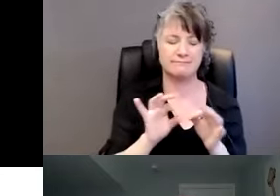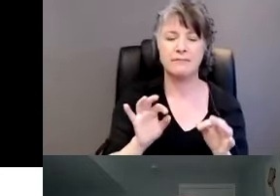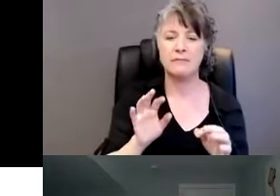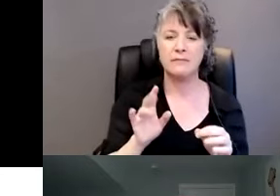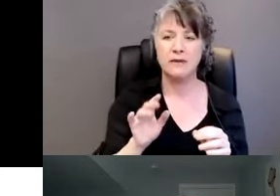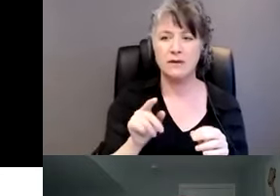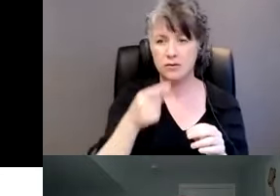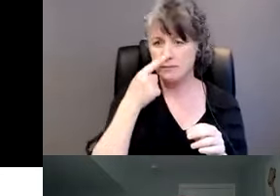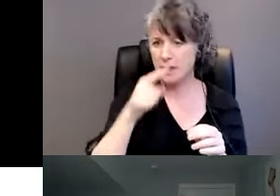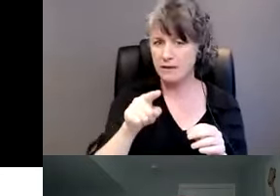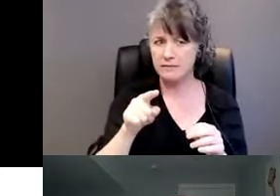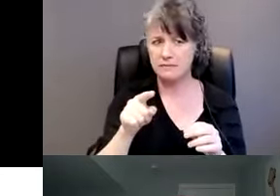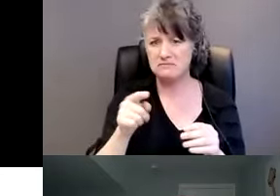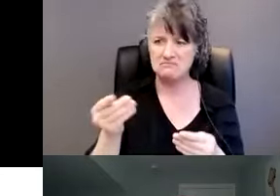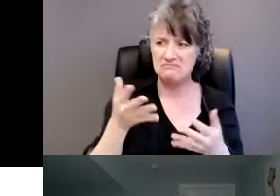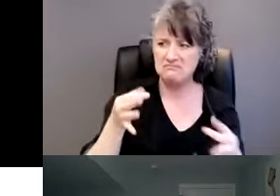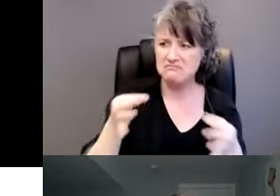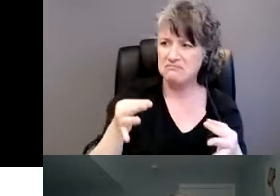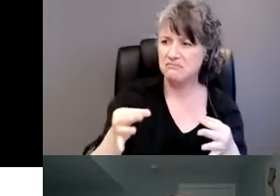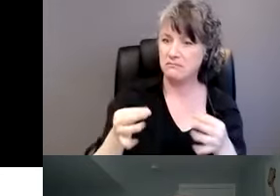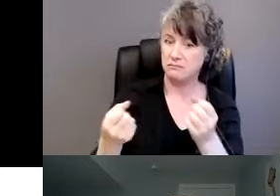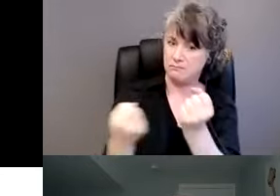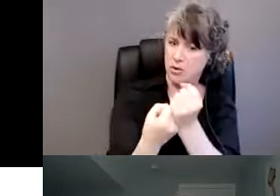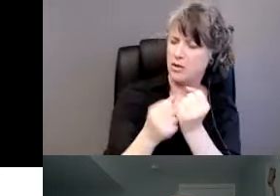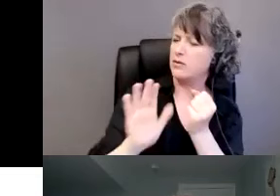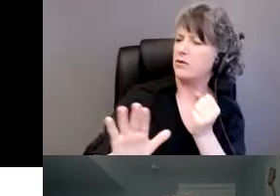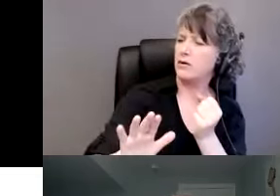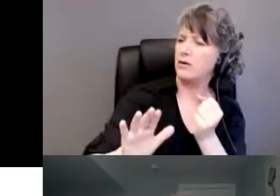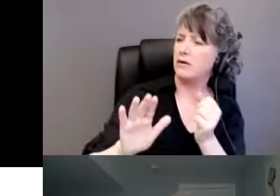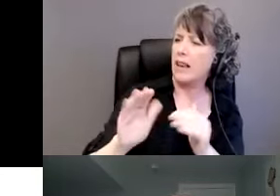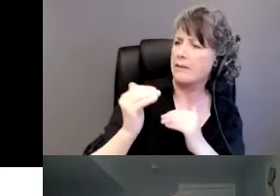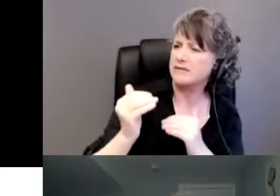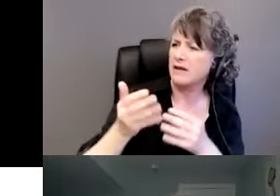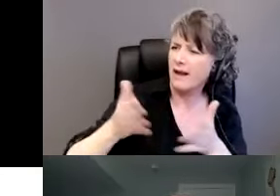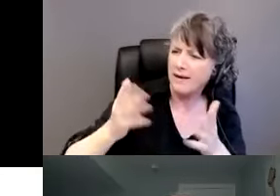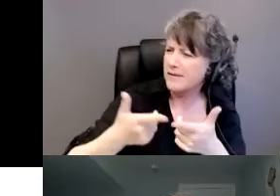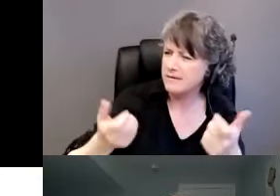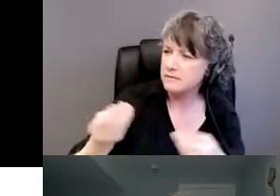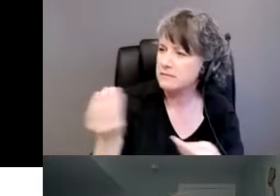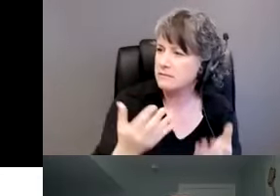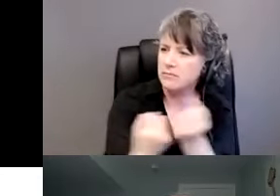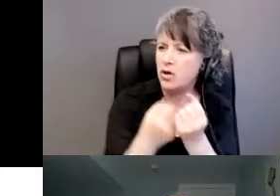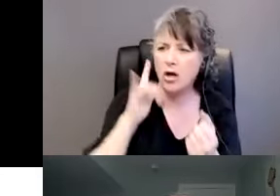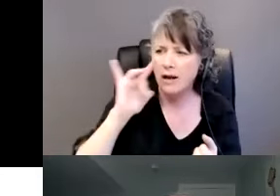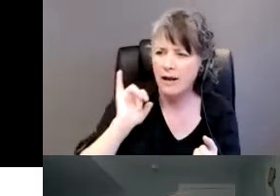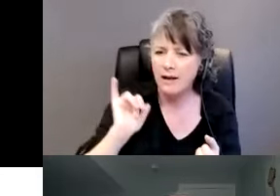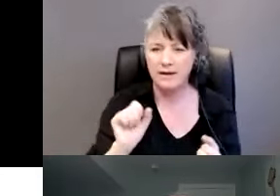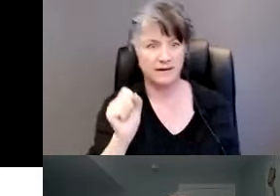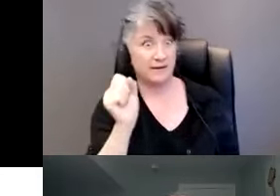to provide support for Mr. and Mrs. Smith? Yeah, so I guess, and one of the challenges we